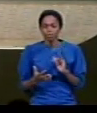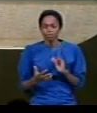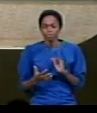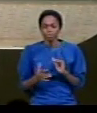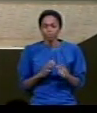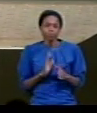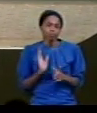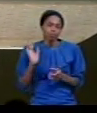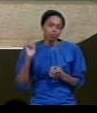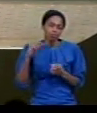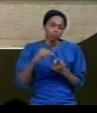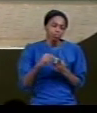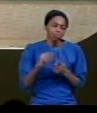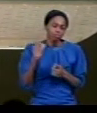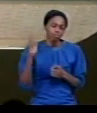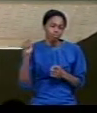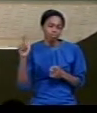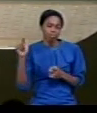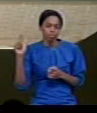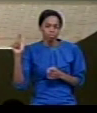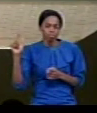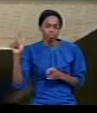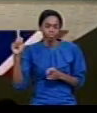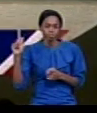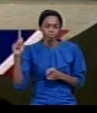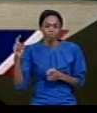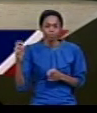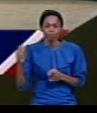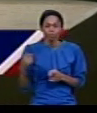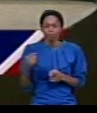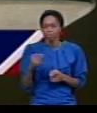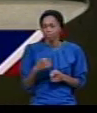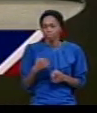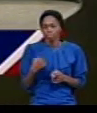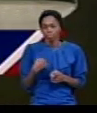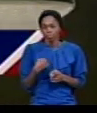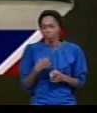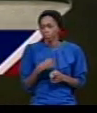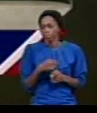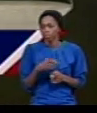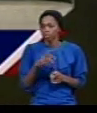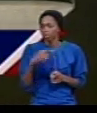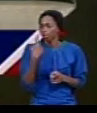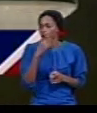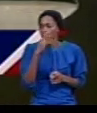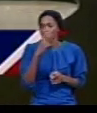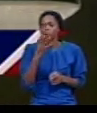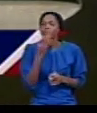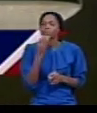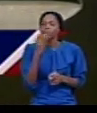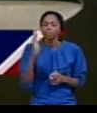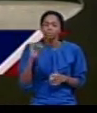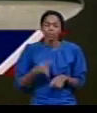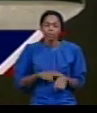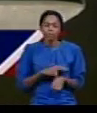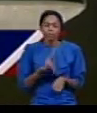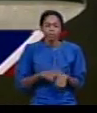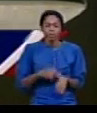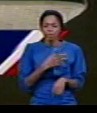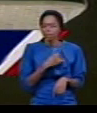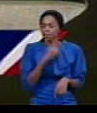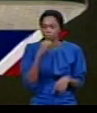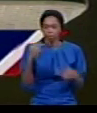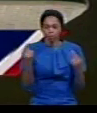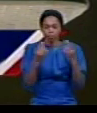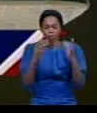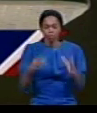all through to 21. We who are Jews by nature and not sinners